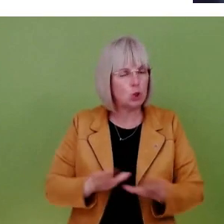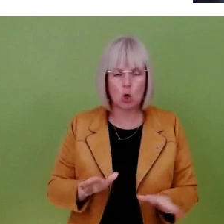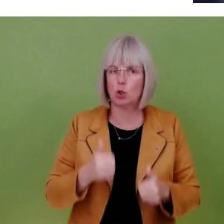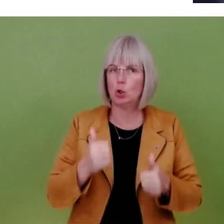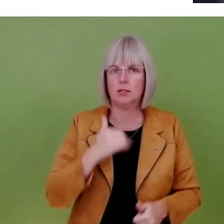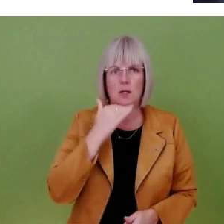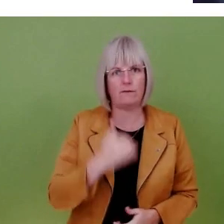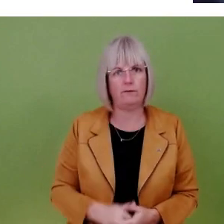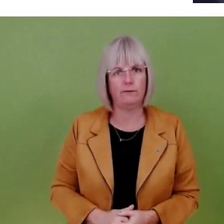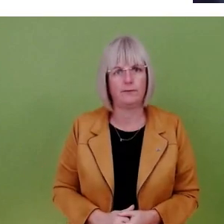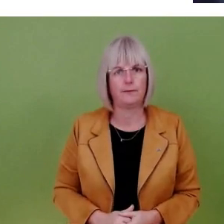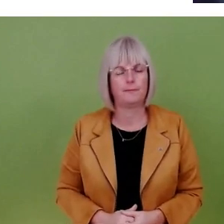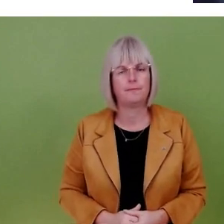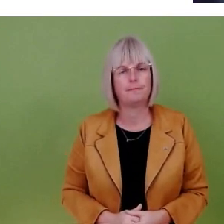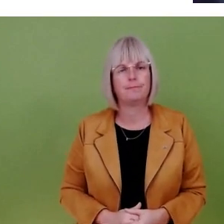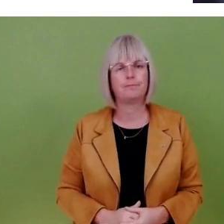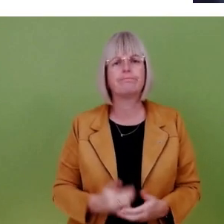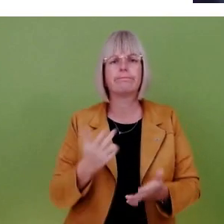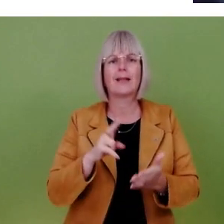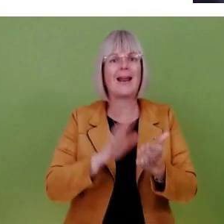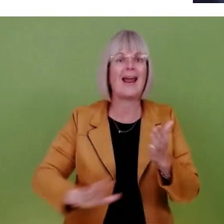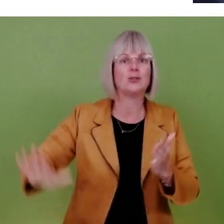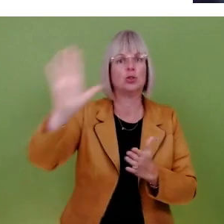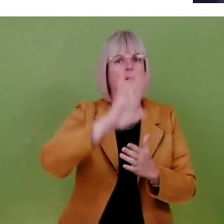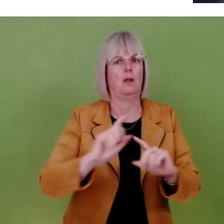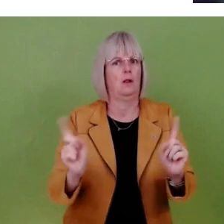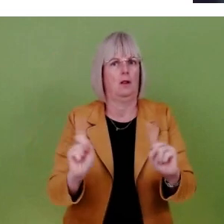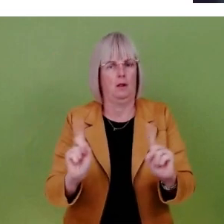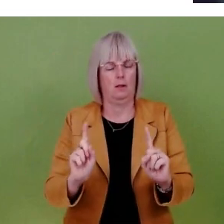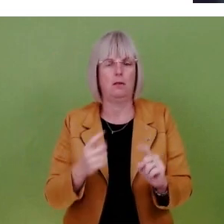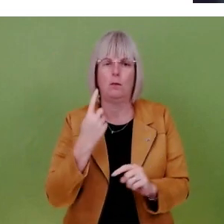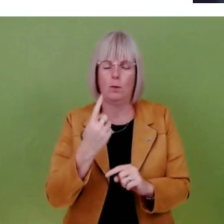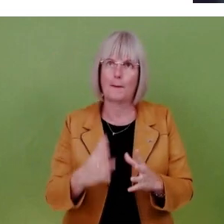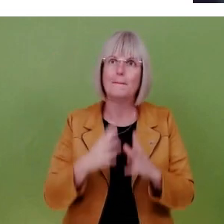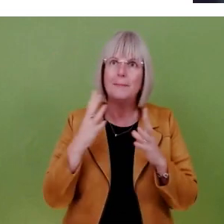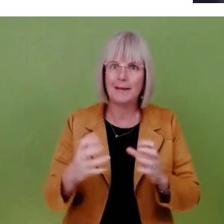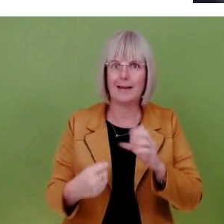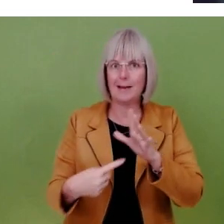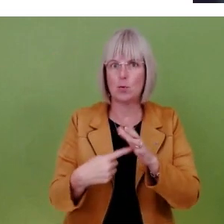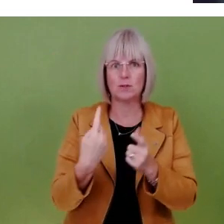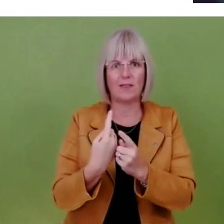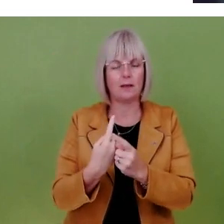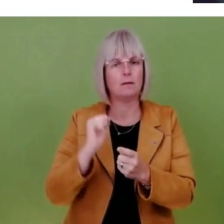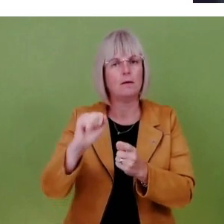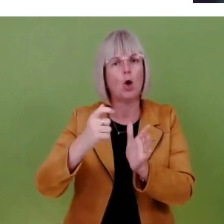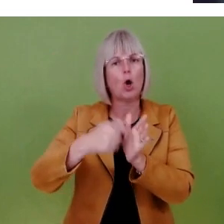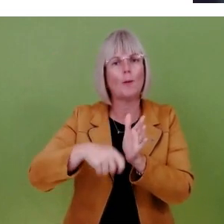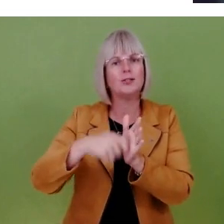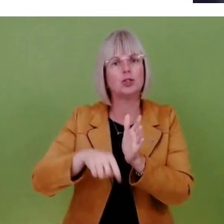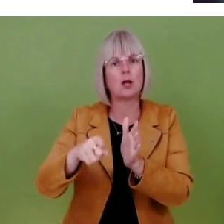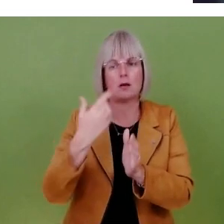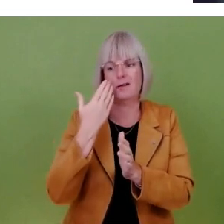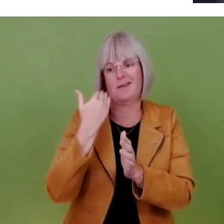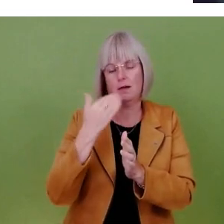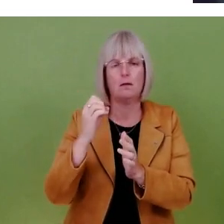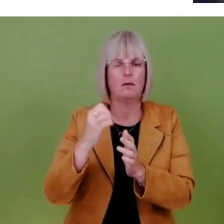happening nationally? One big important thing is that the commissioners have recently developed a new, more senior role